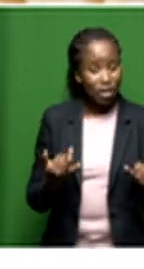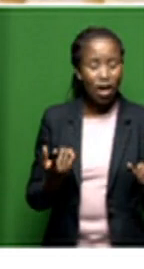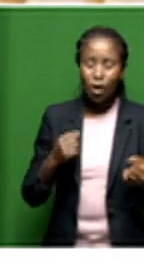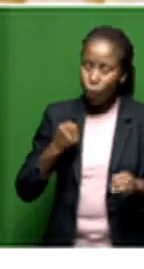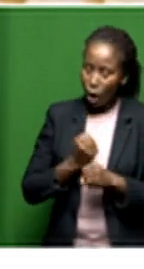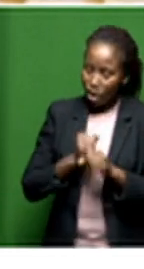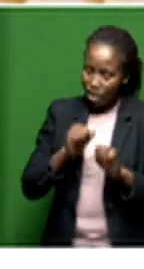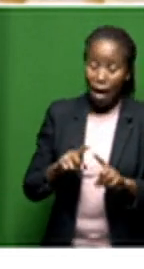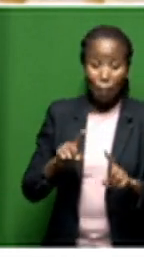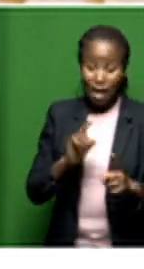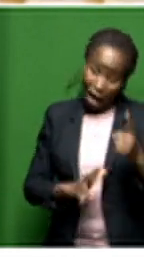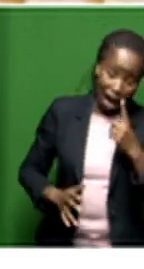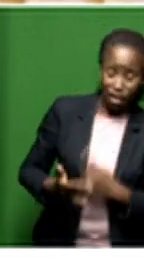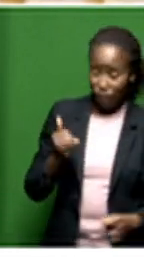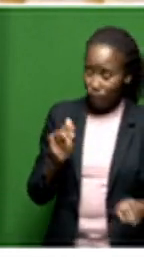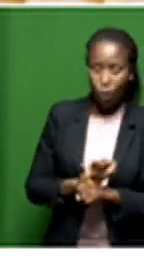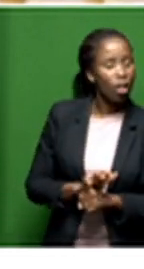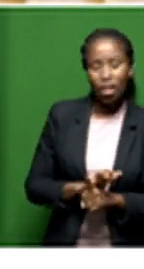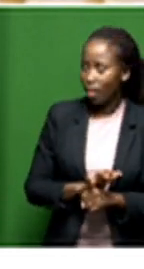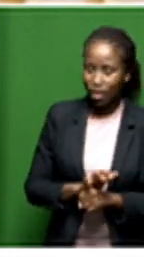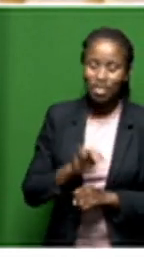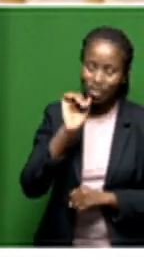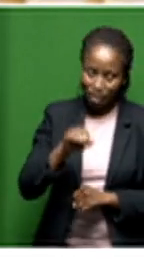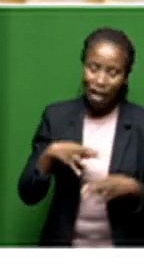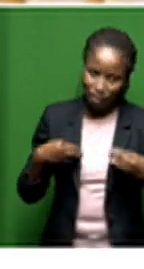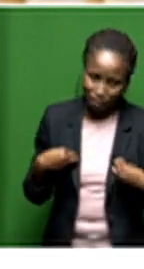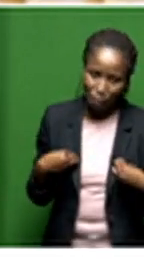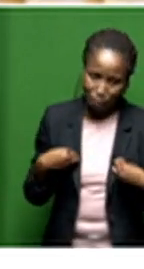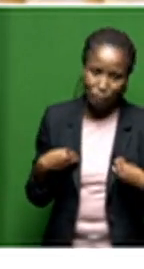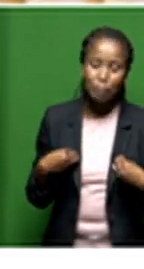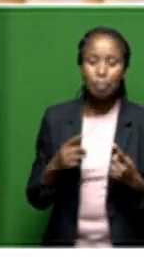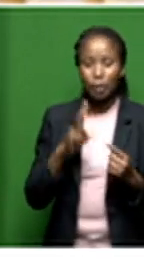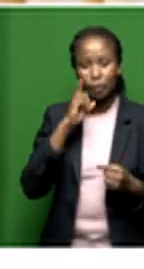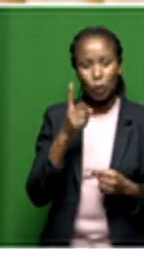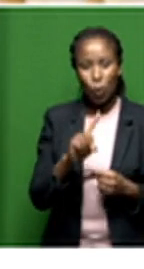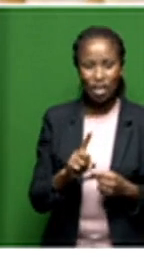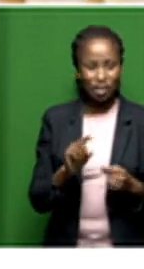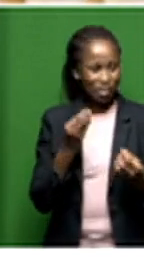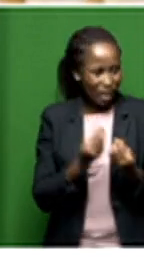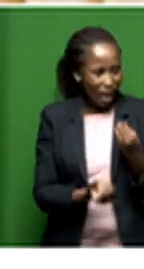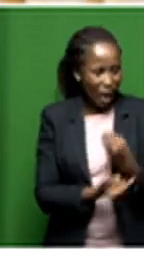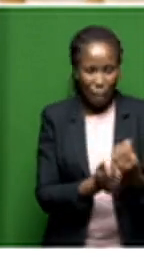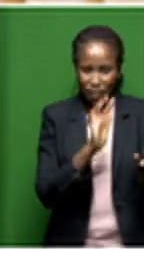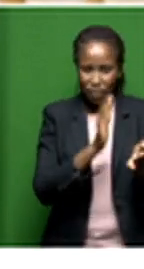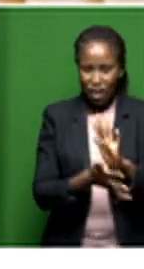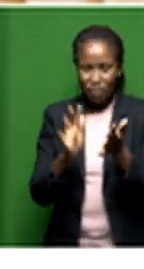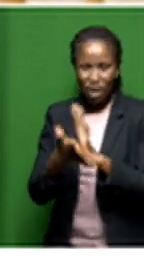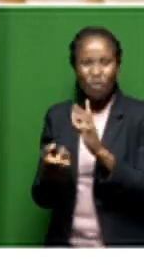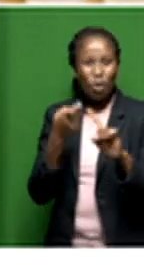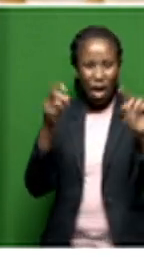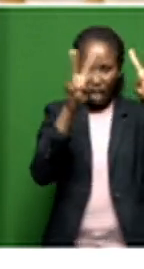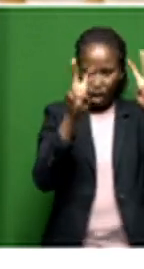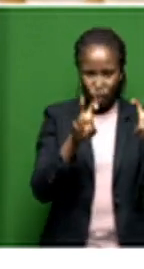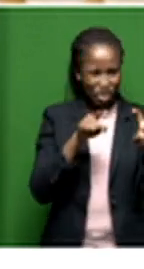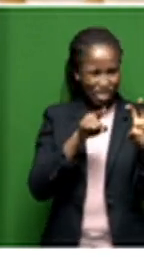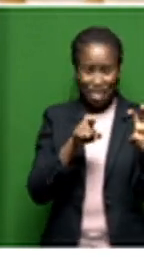yes, we're not there completely. That's a fact. And sadly, you look at the state of vandalism, particularly in the electrical field. It's